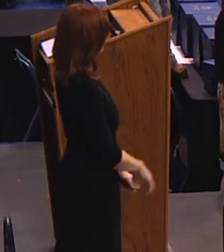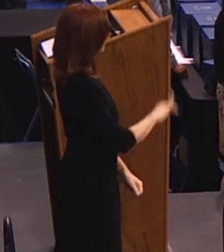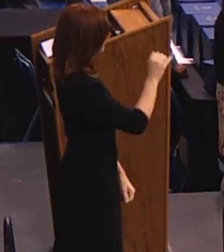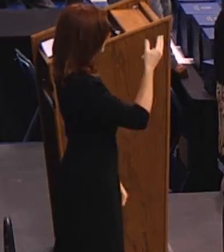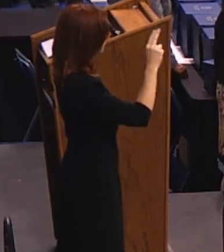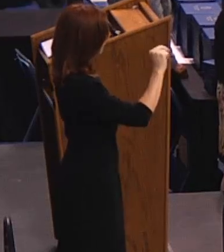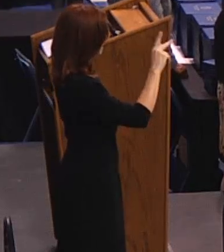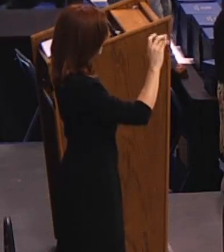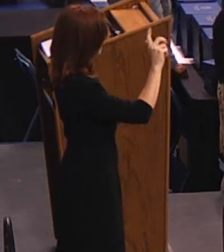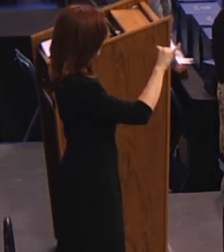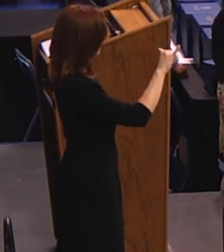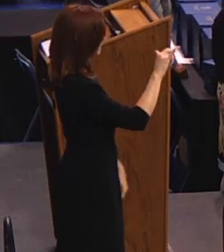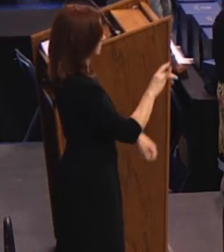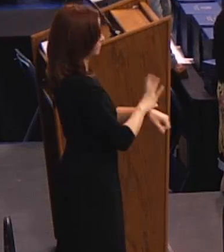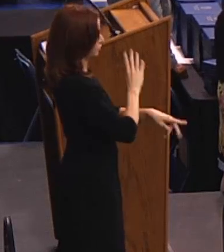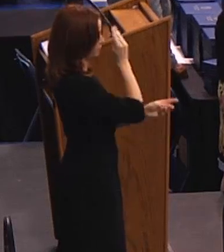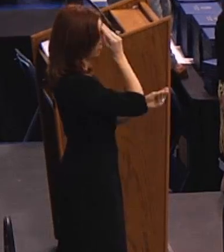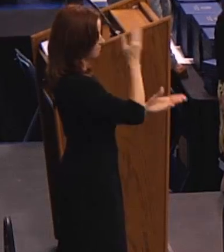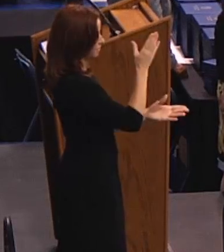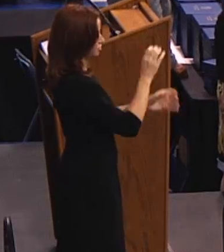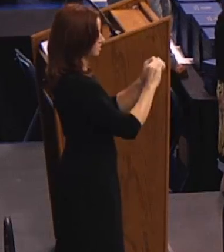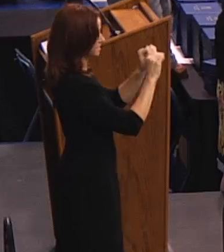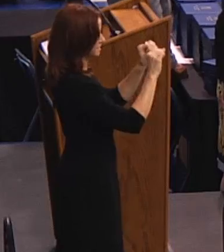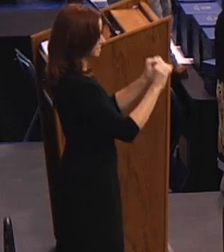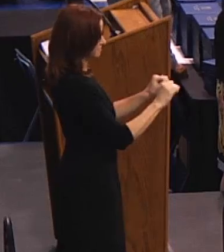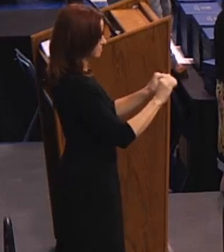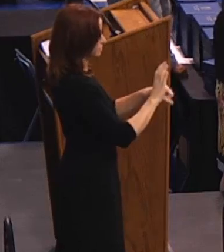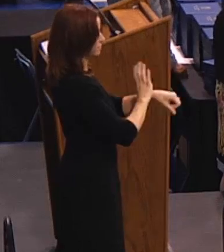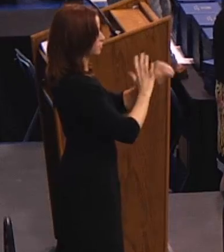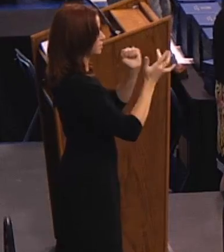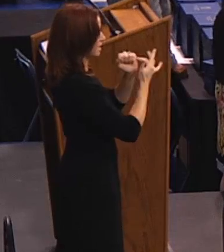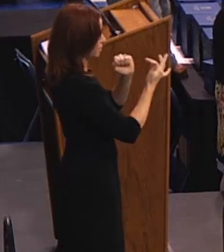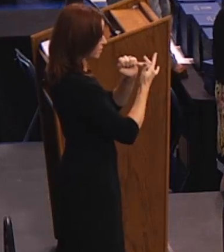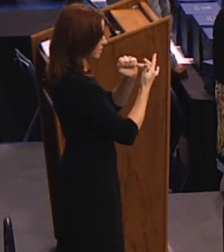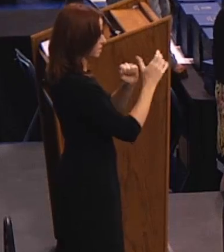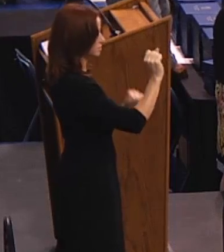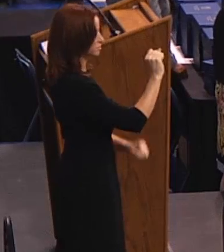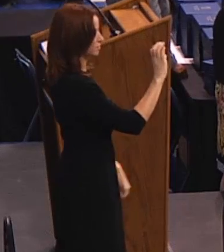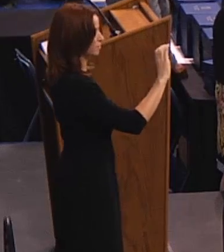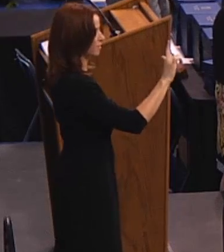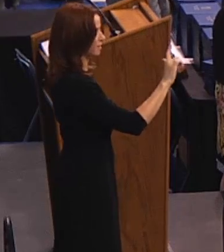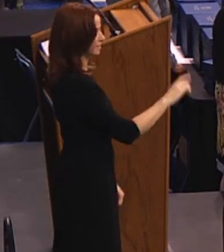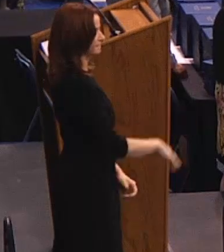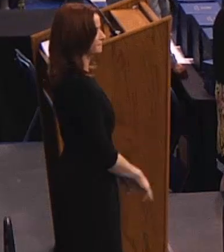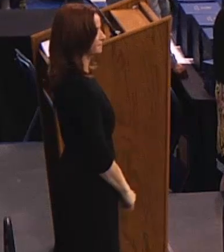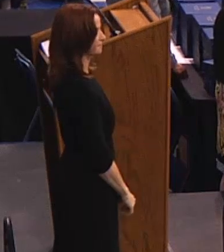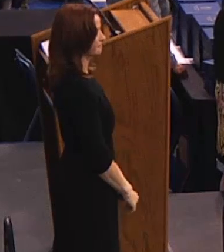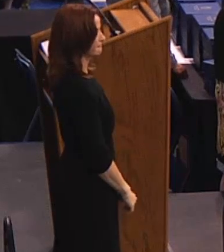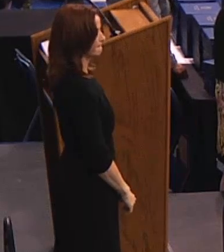Jason T. Kelly, computer information systems, computer networking, summa cum laude.